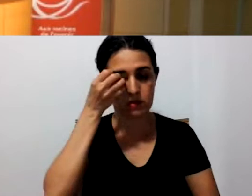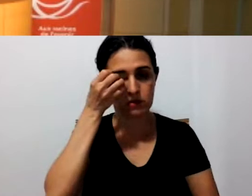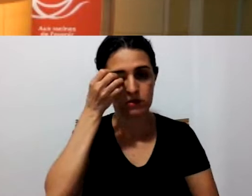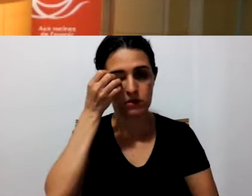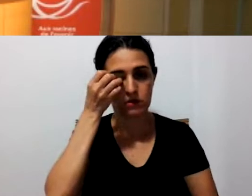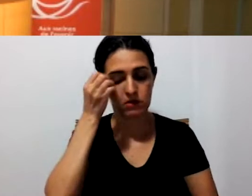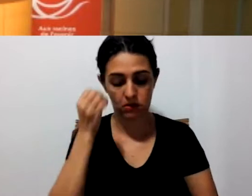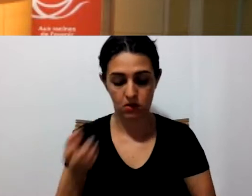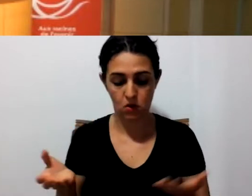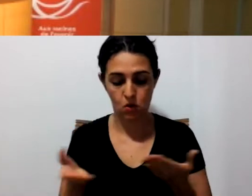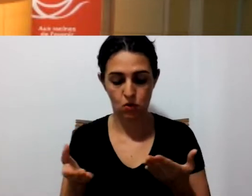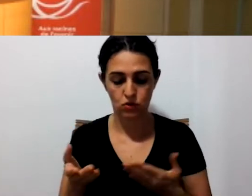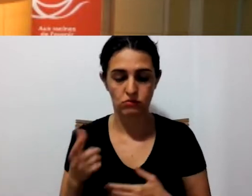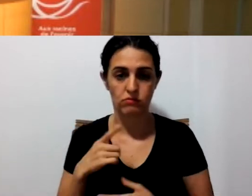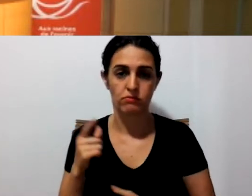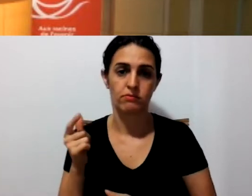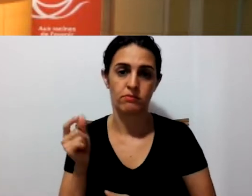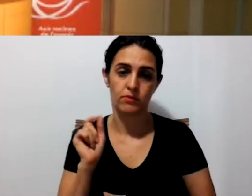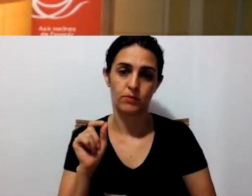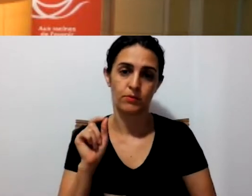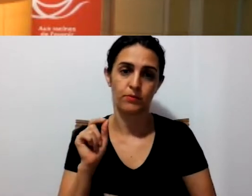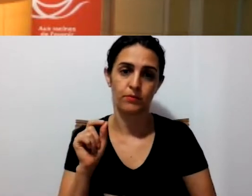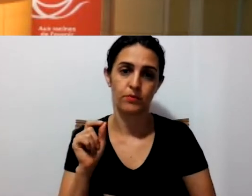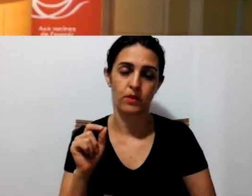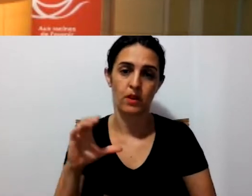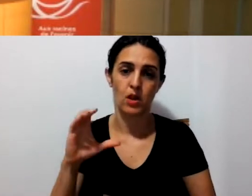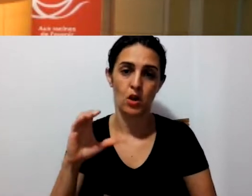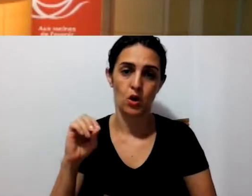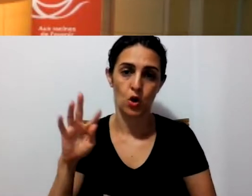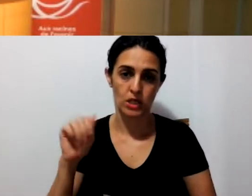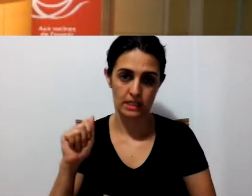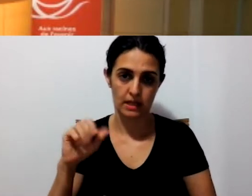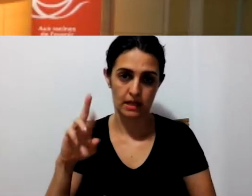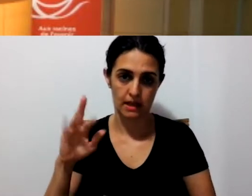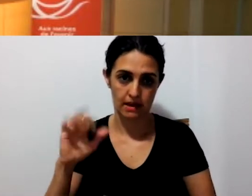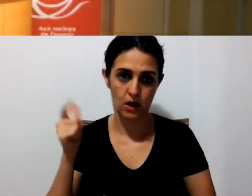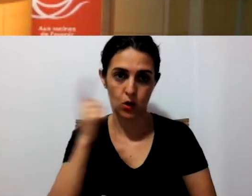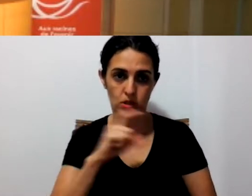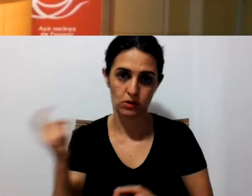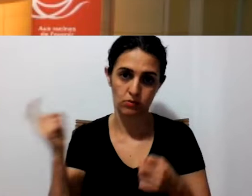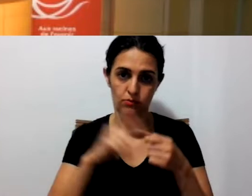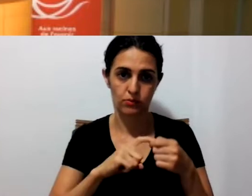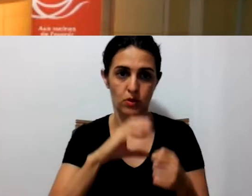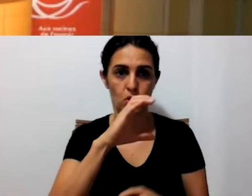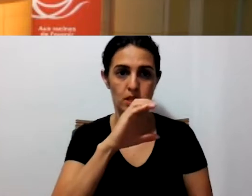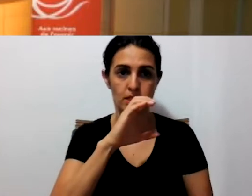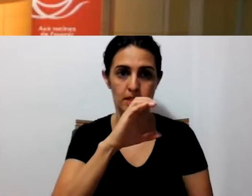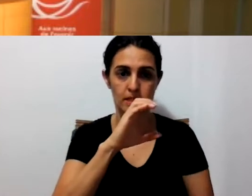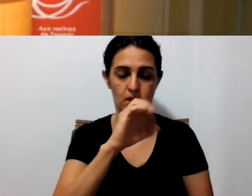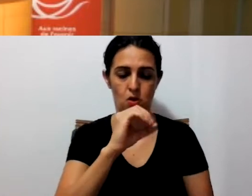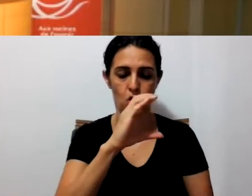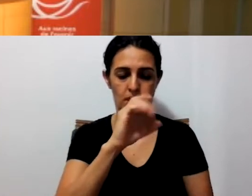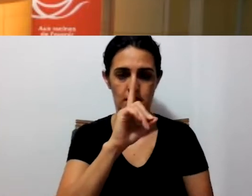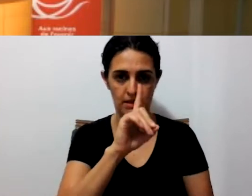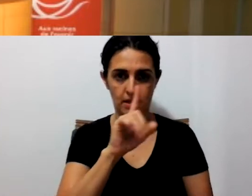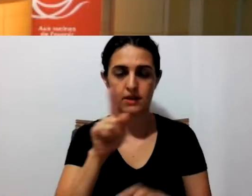always reject, and we always have discussion with the economists. So now they refer to us as a mostly rich